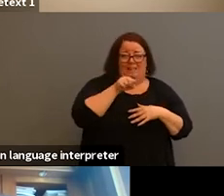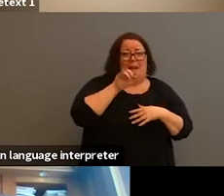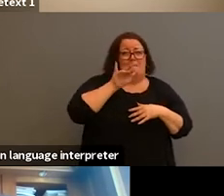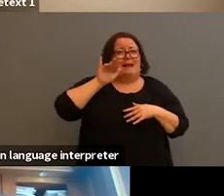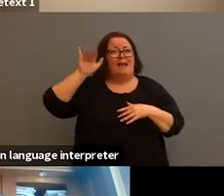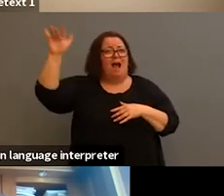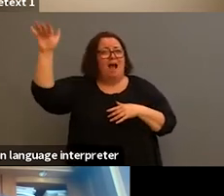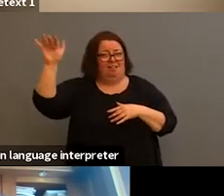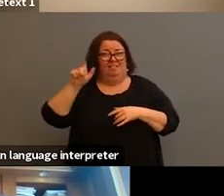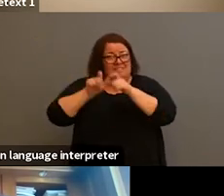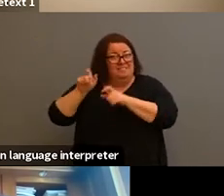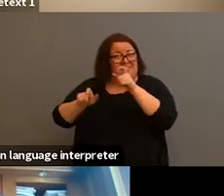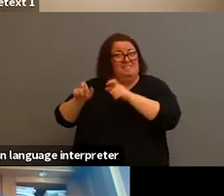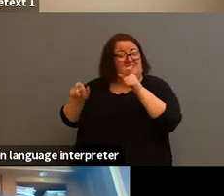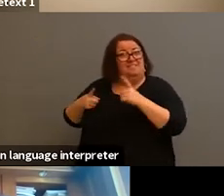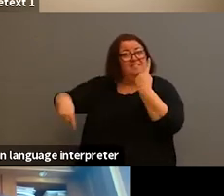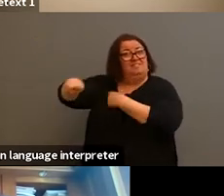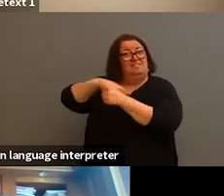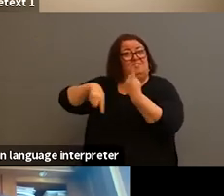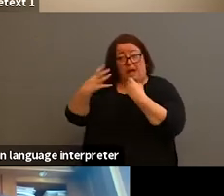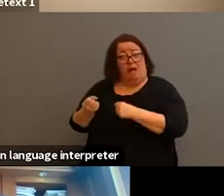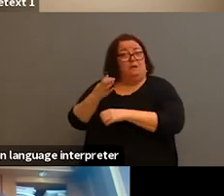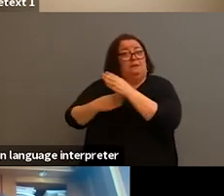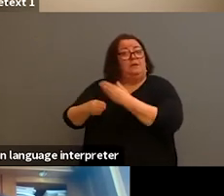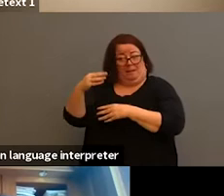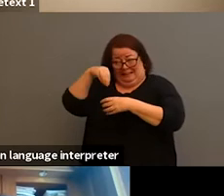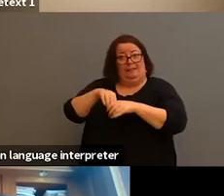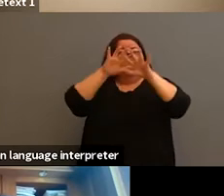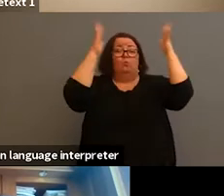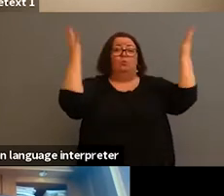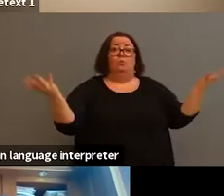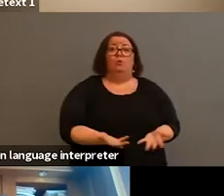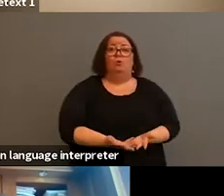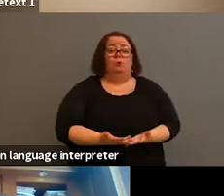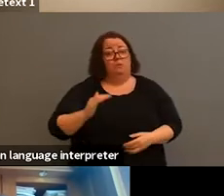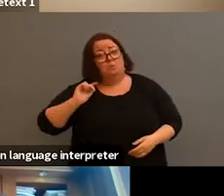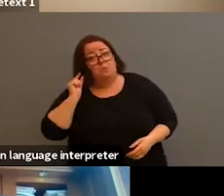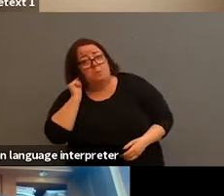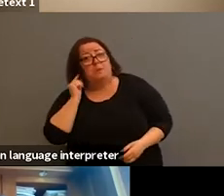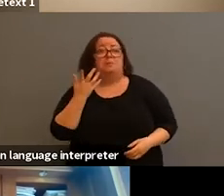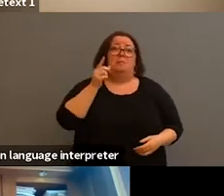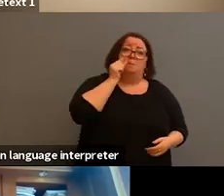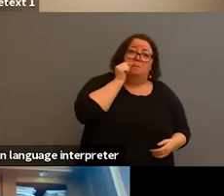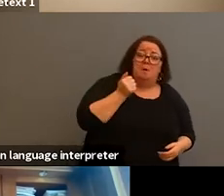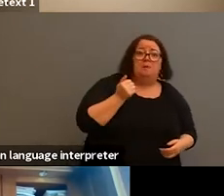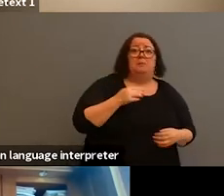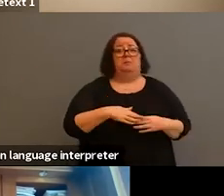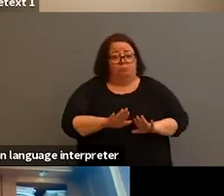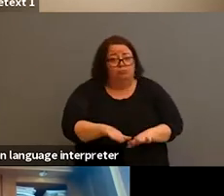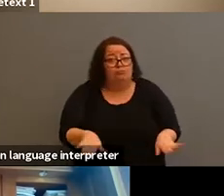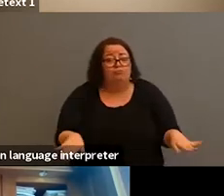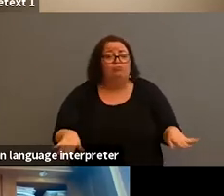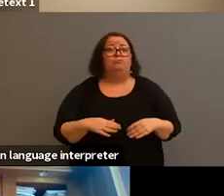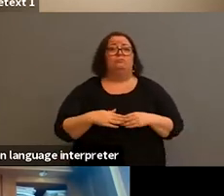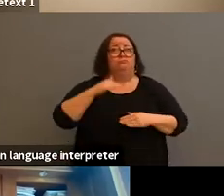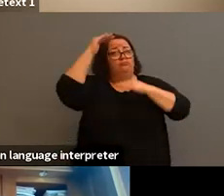this large group of women, men, children, elderly people are not included